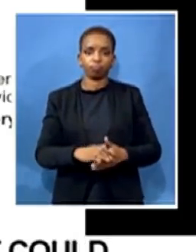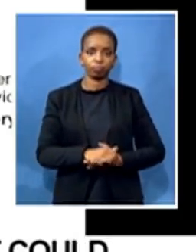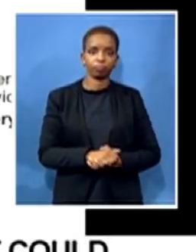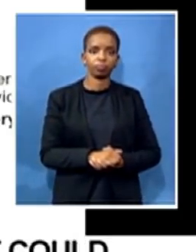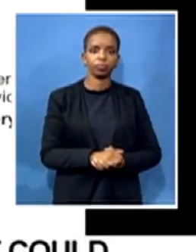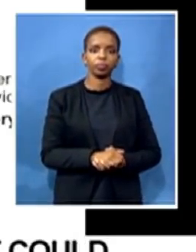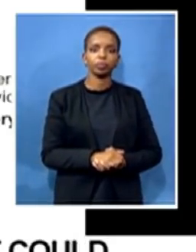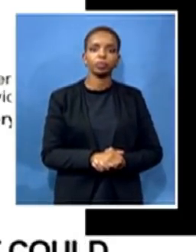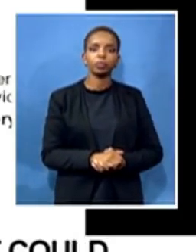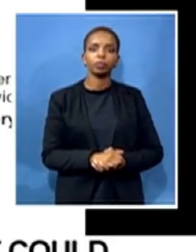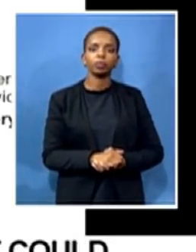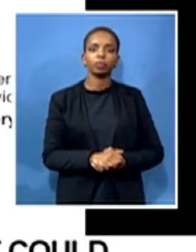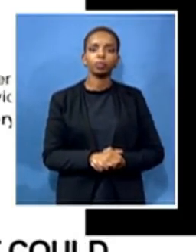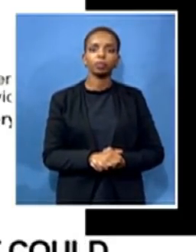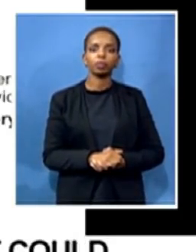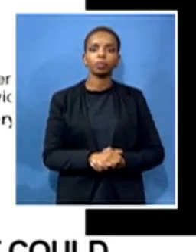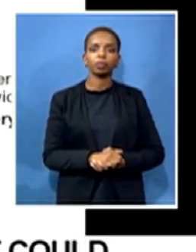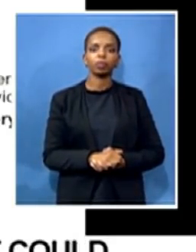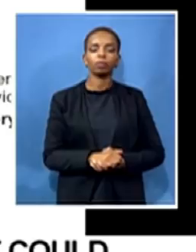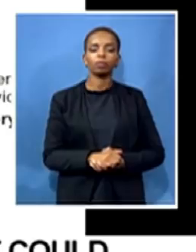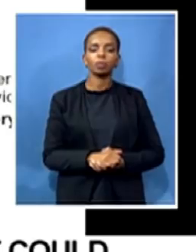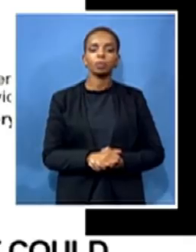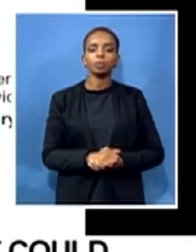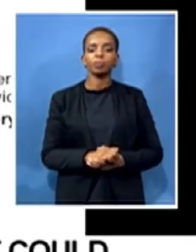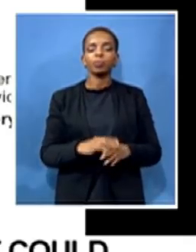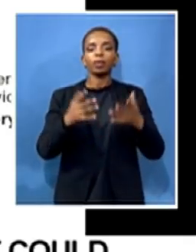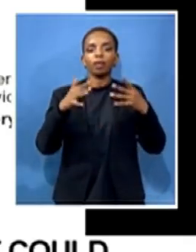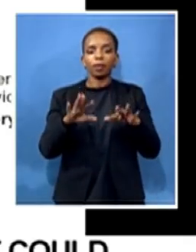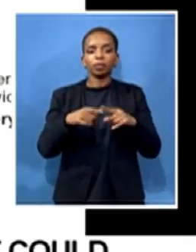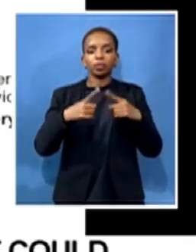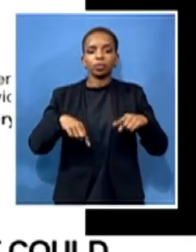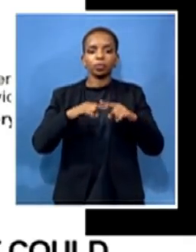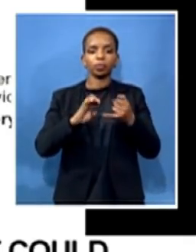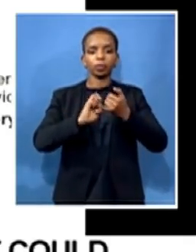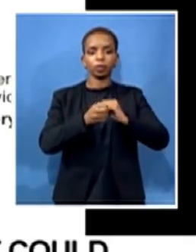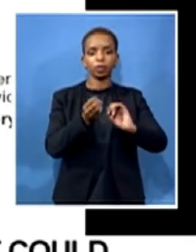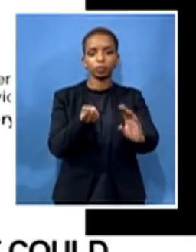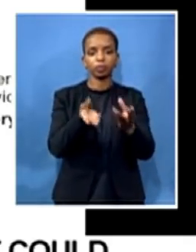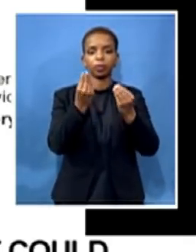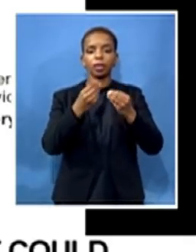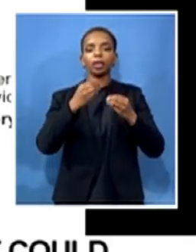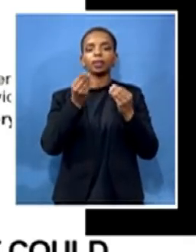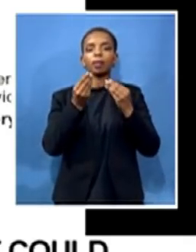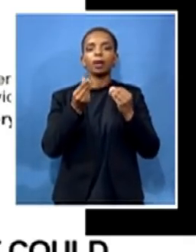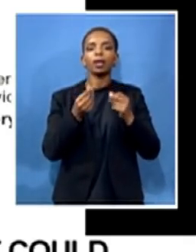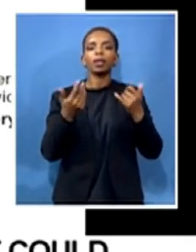also money for service delivery towards